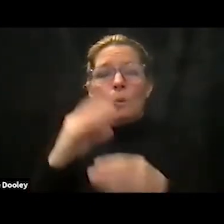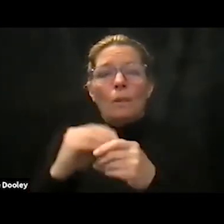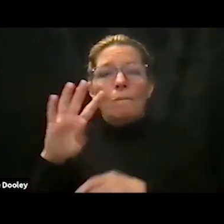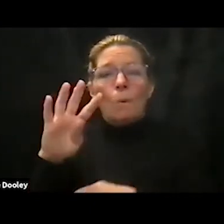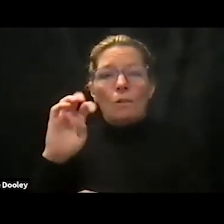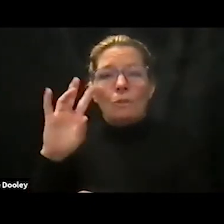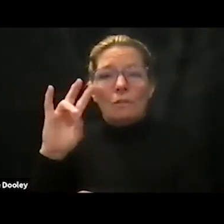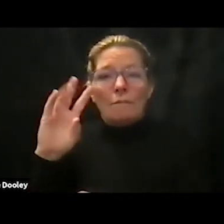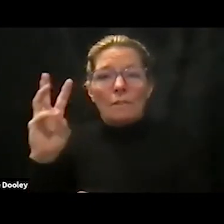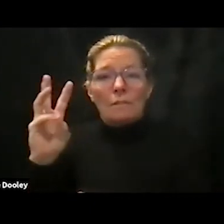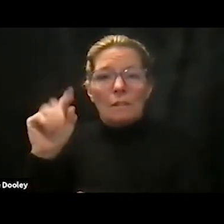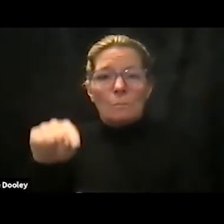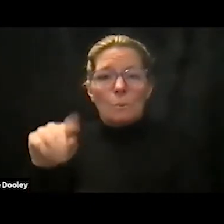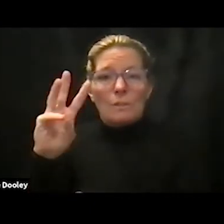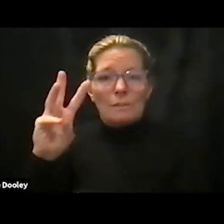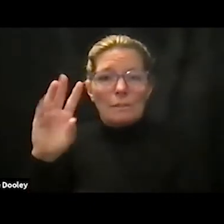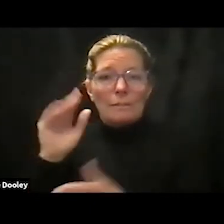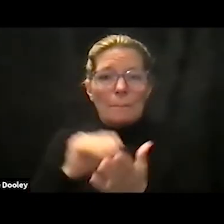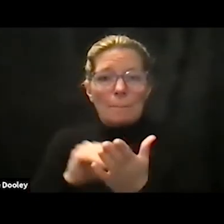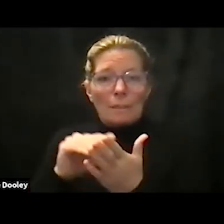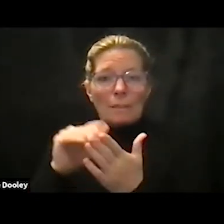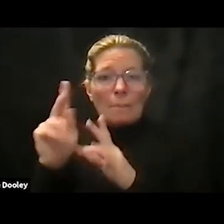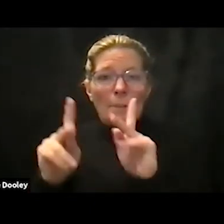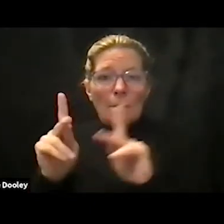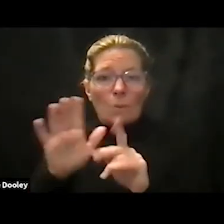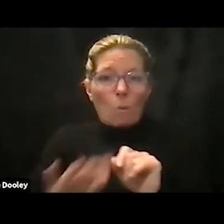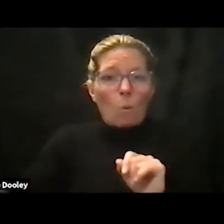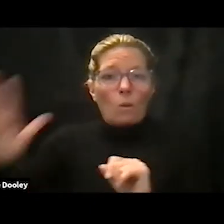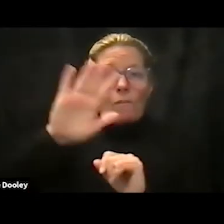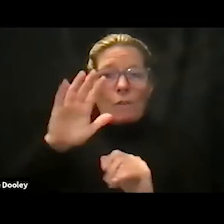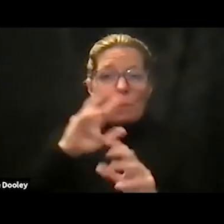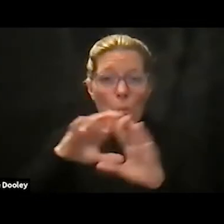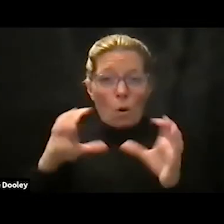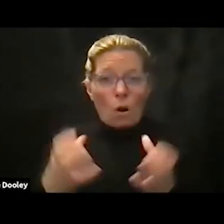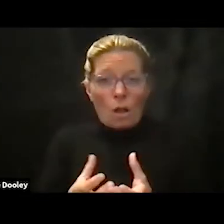476.6 million peoples worldwide,